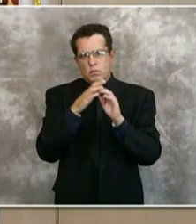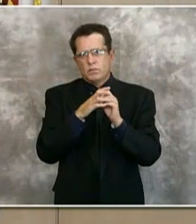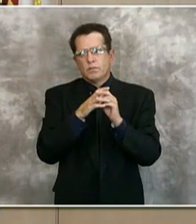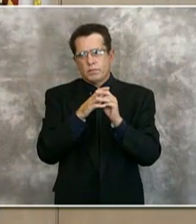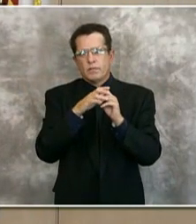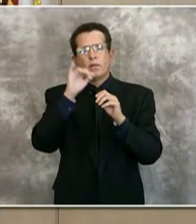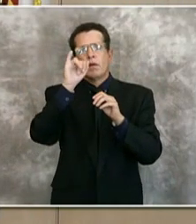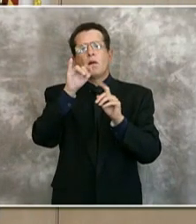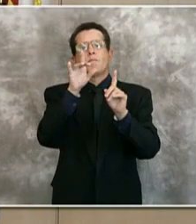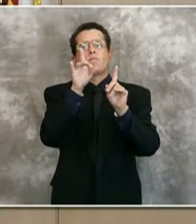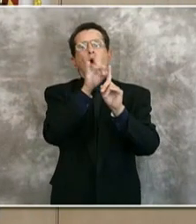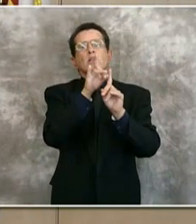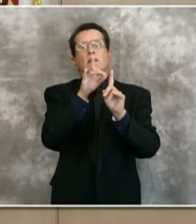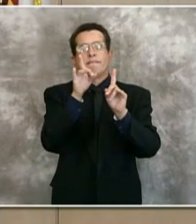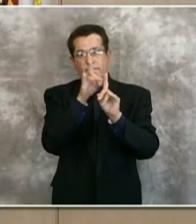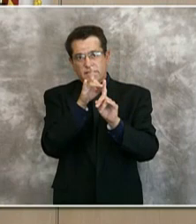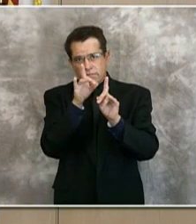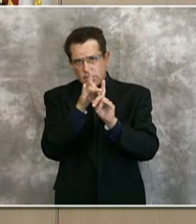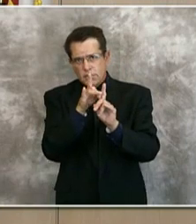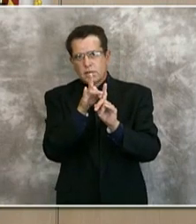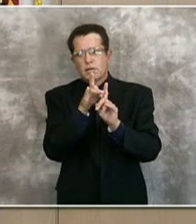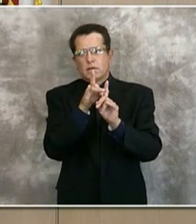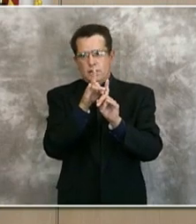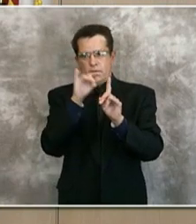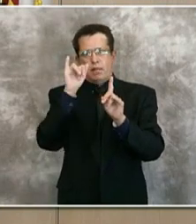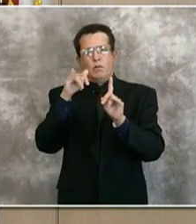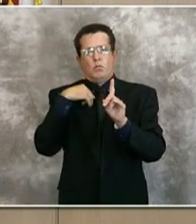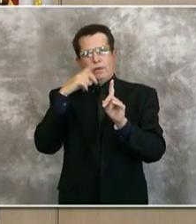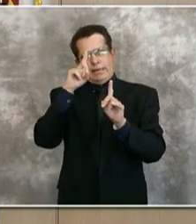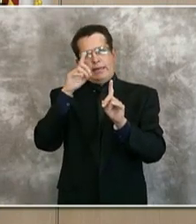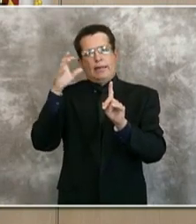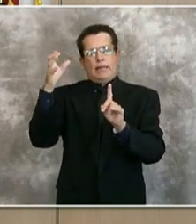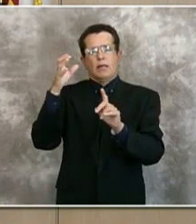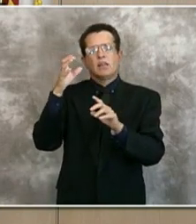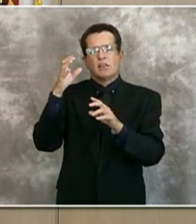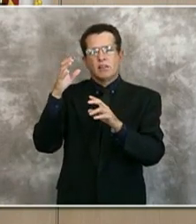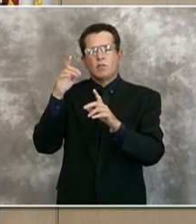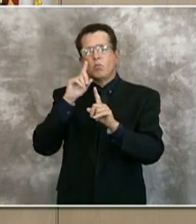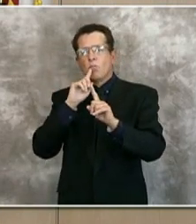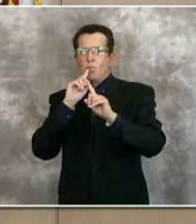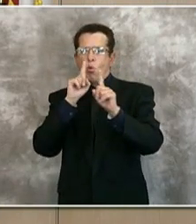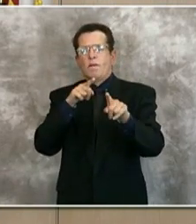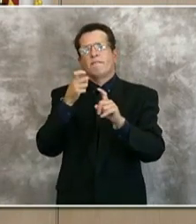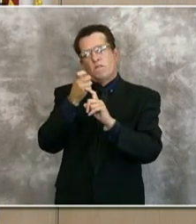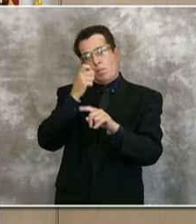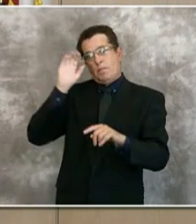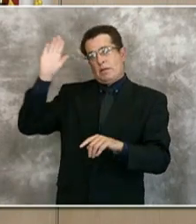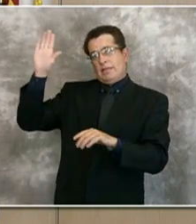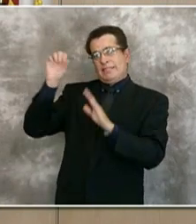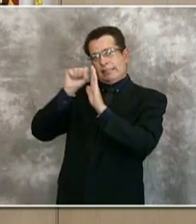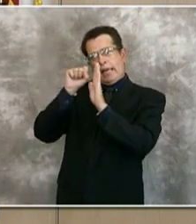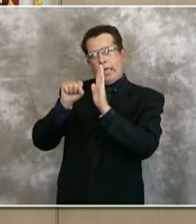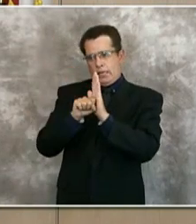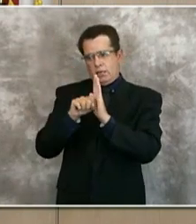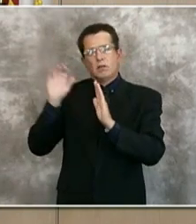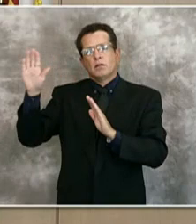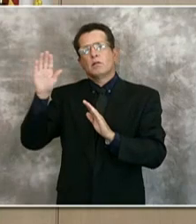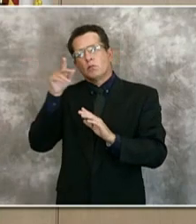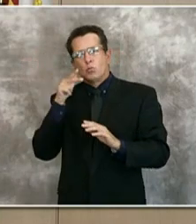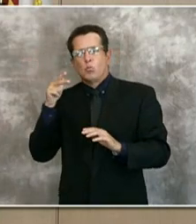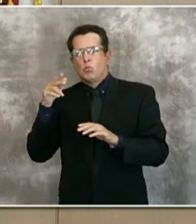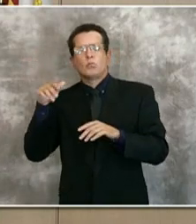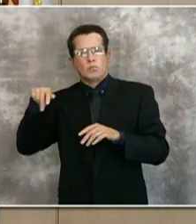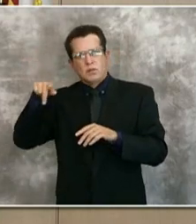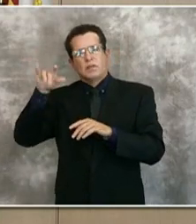the positive tests, particularly that are being collected at the state walk-up